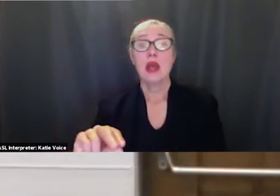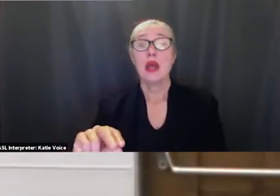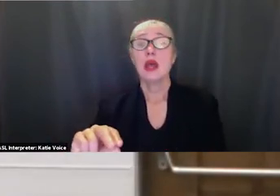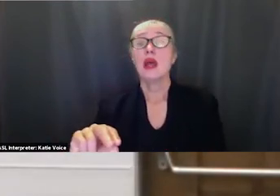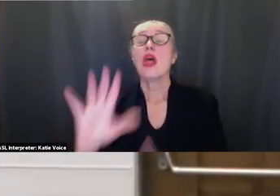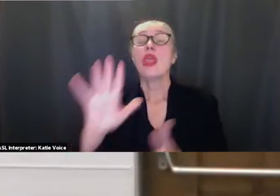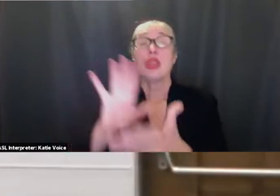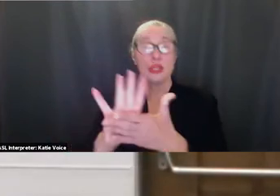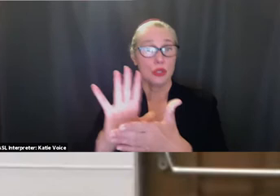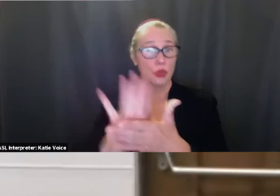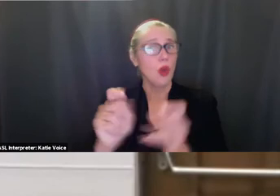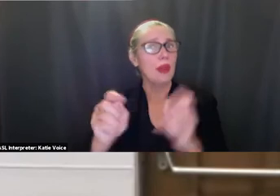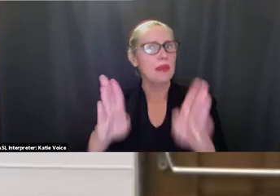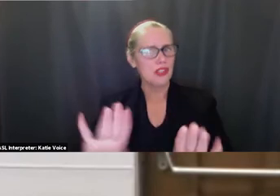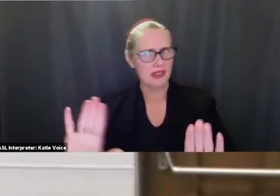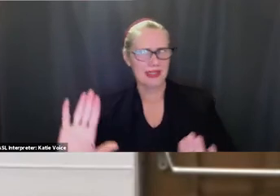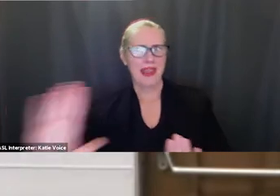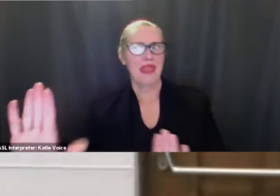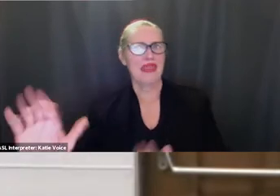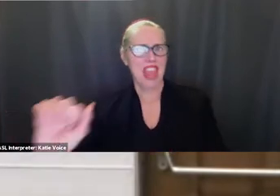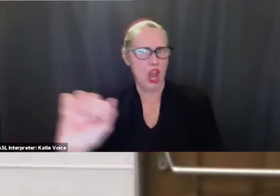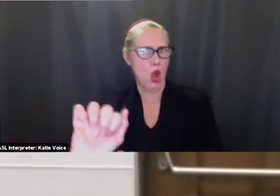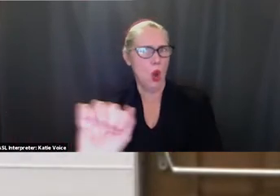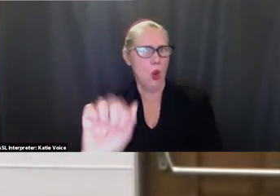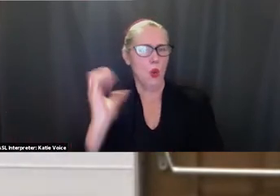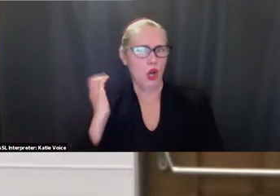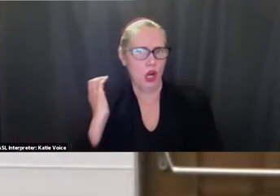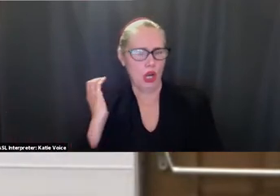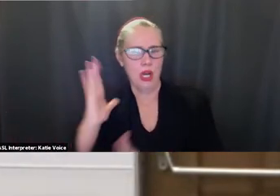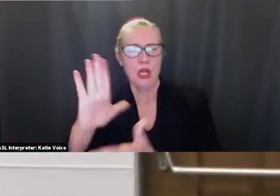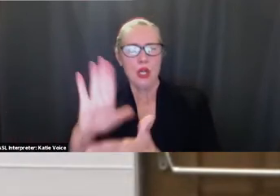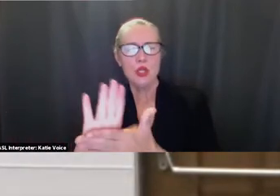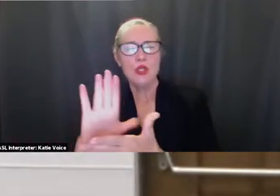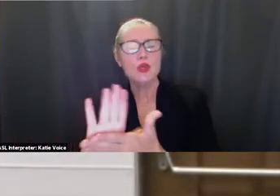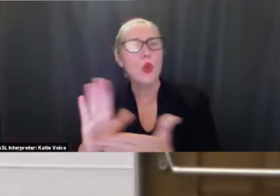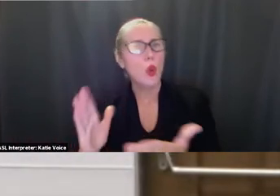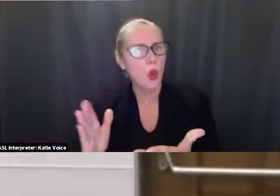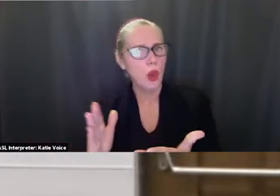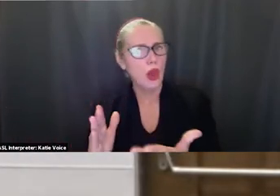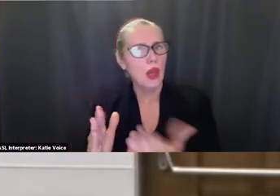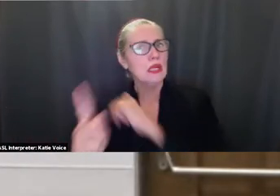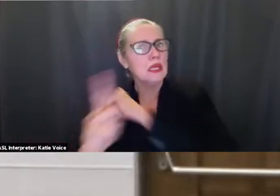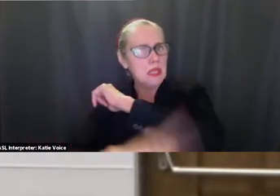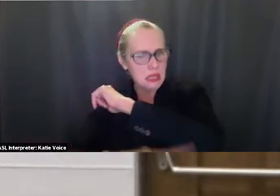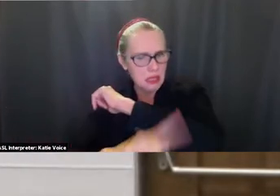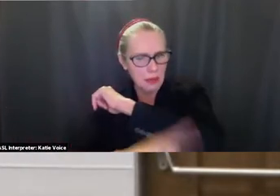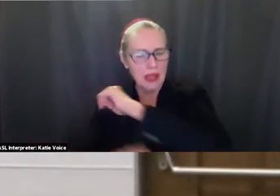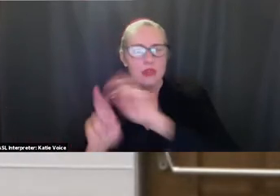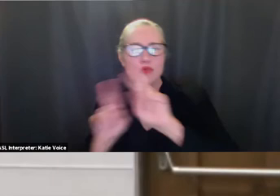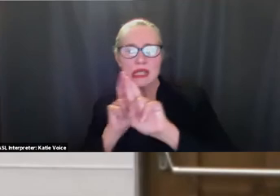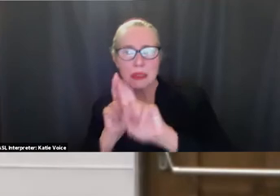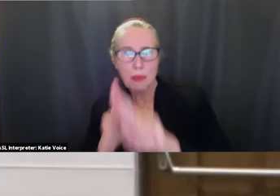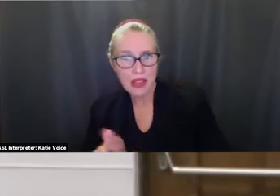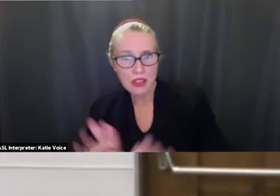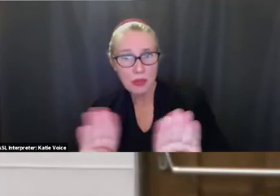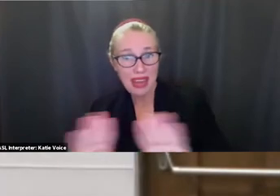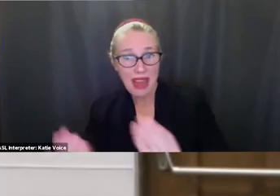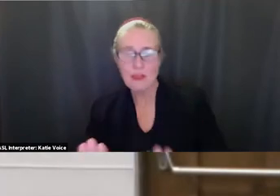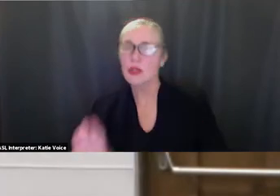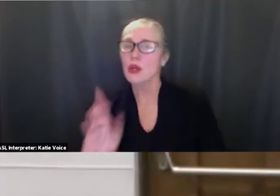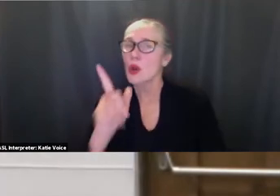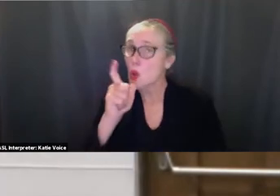do their work and that school discipline and what we now refer to as response to behavior would be done by school